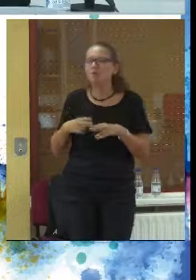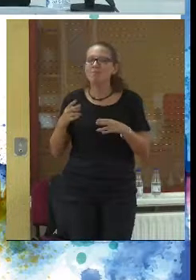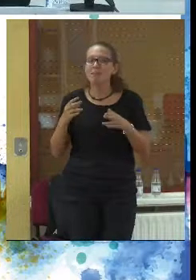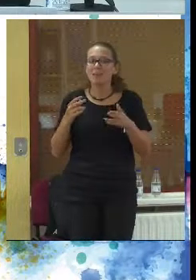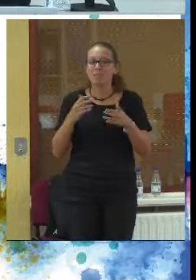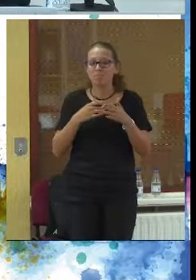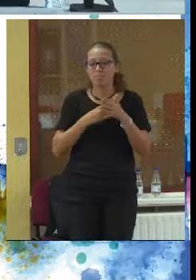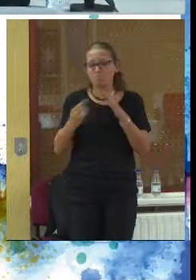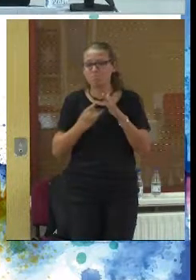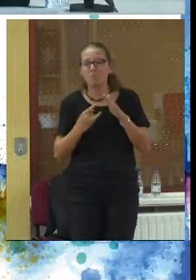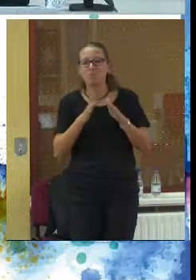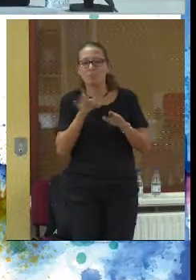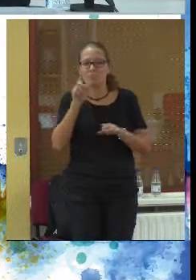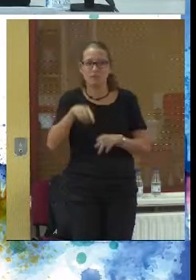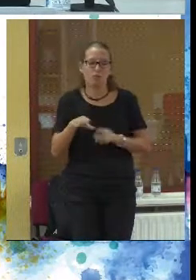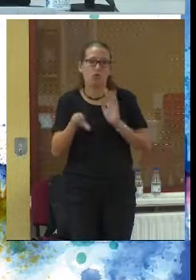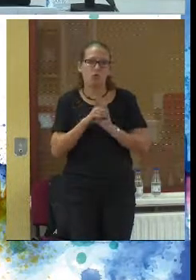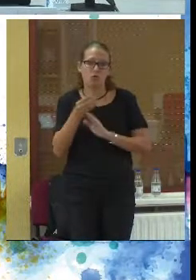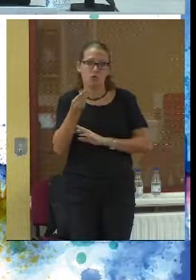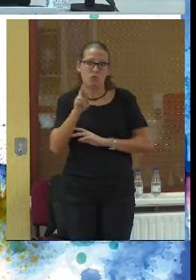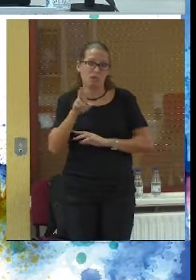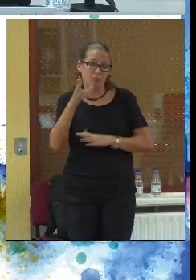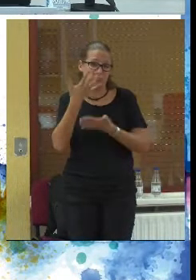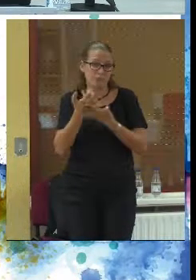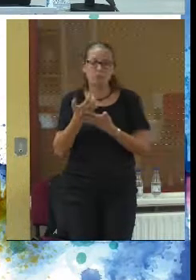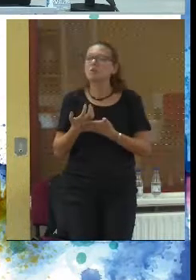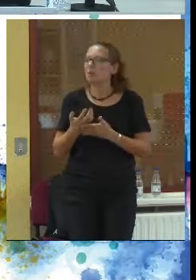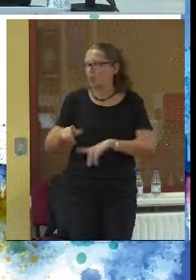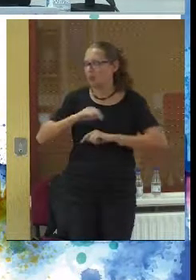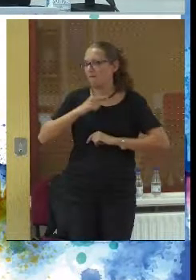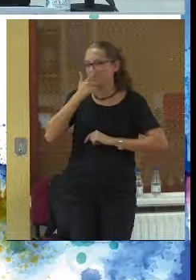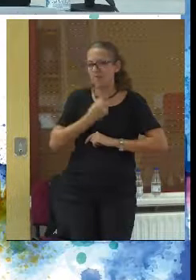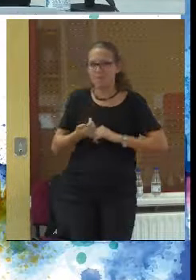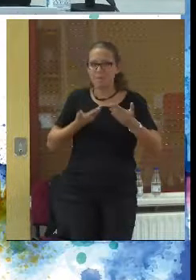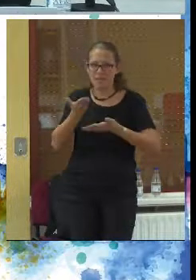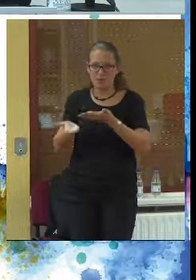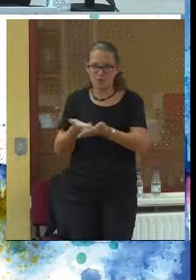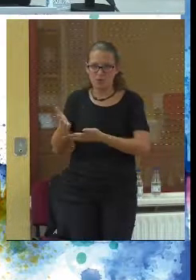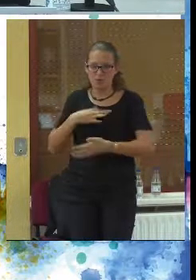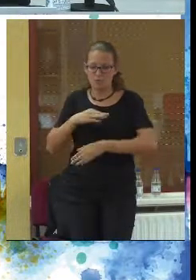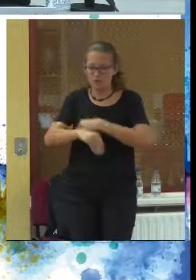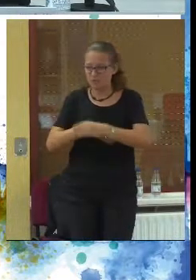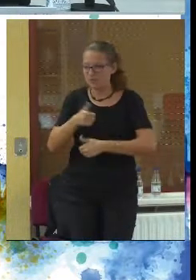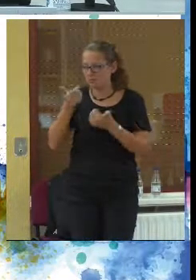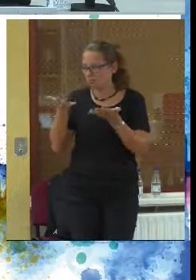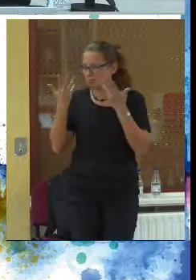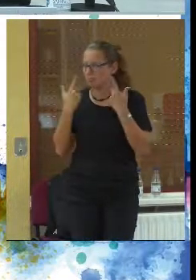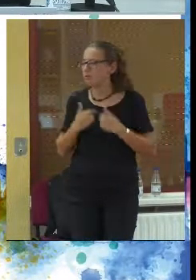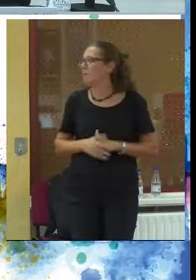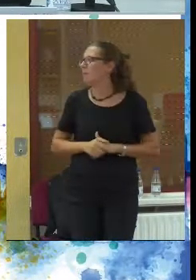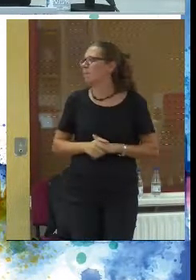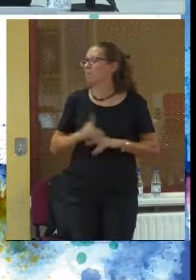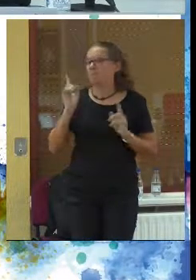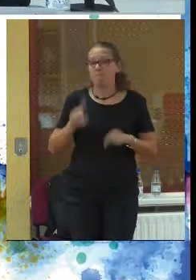we have used QR code readers instead of barcode scanners, and